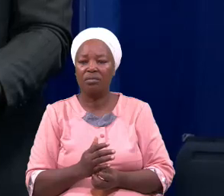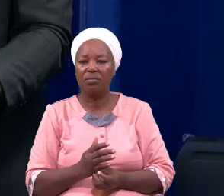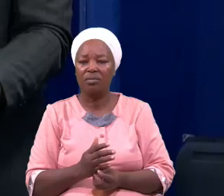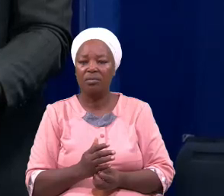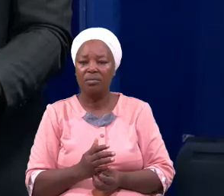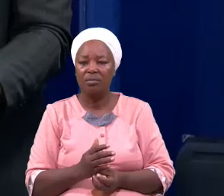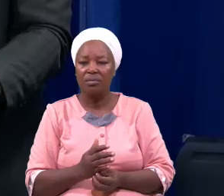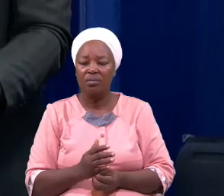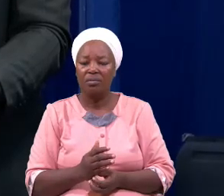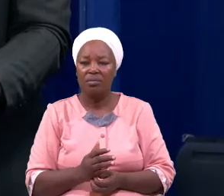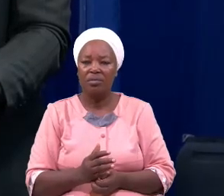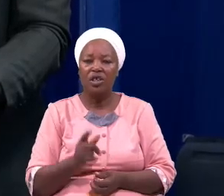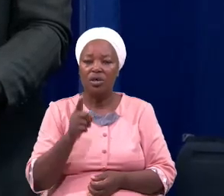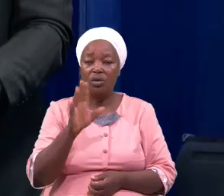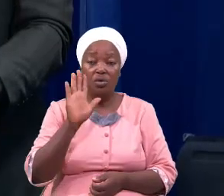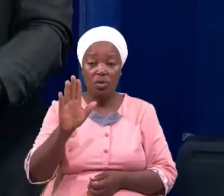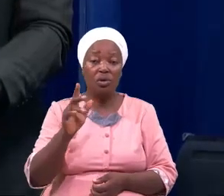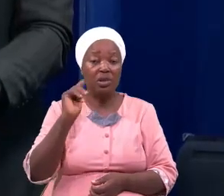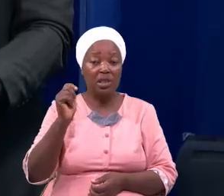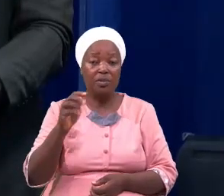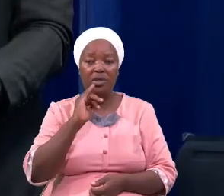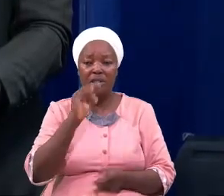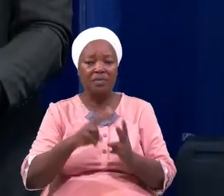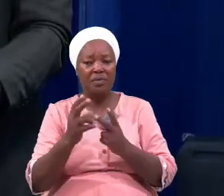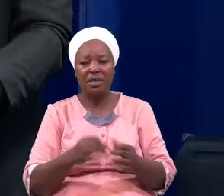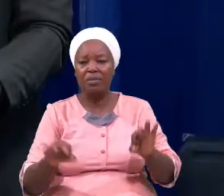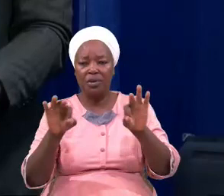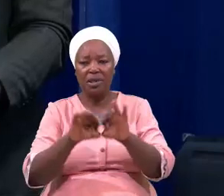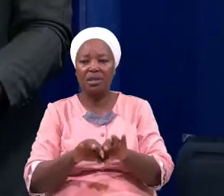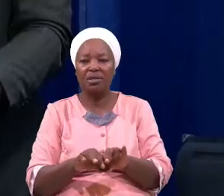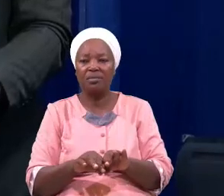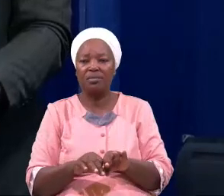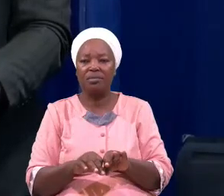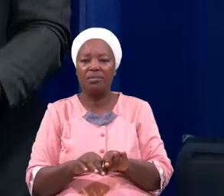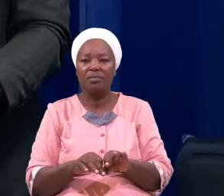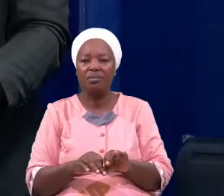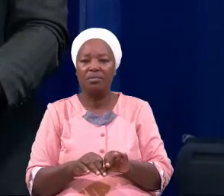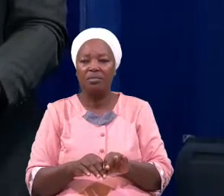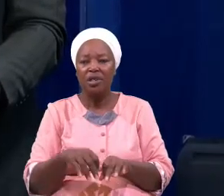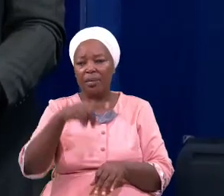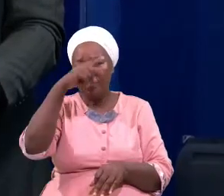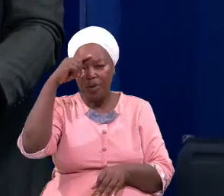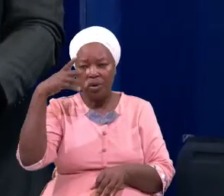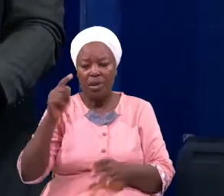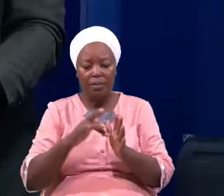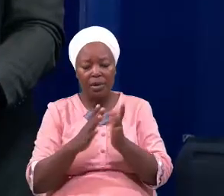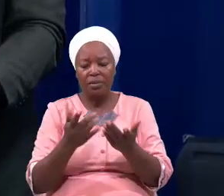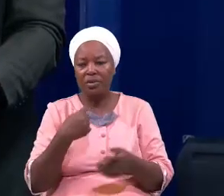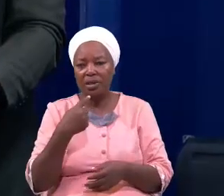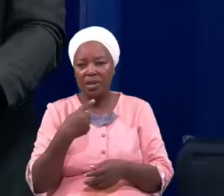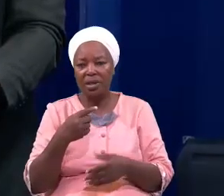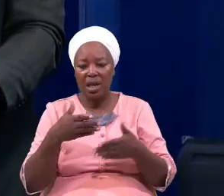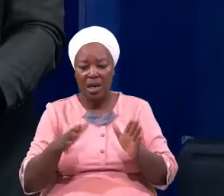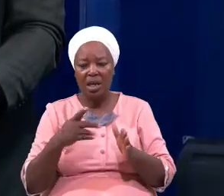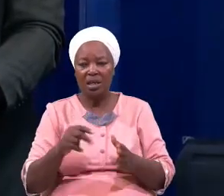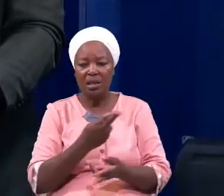Your testimony is very important. Votre témoignage est très important. Because the Bible says, let the